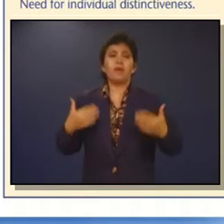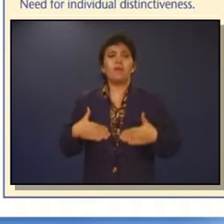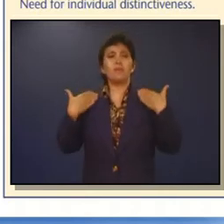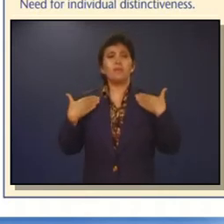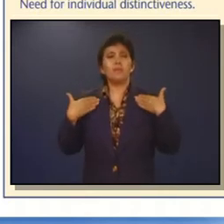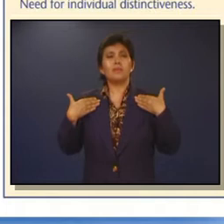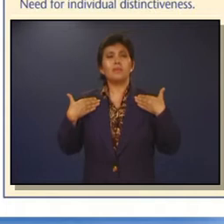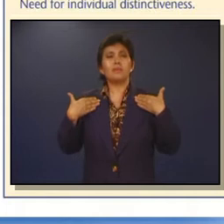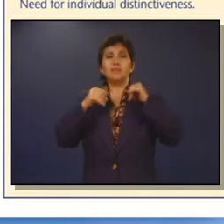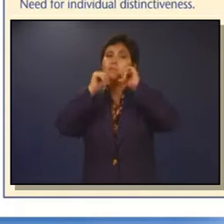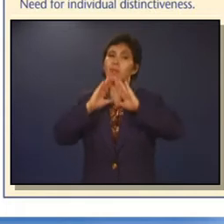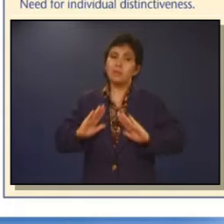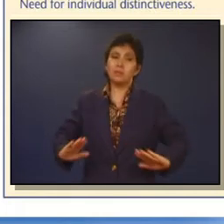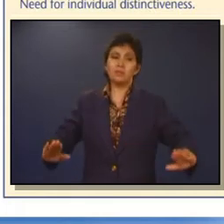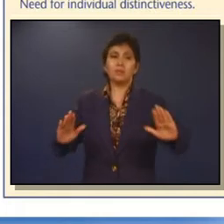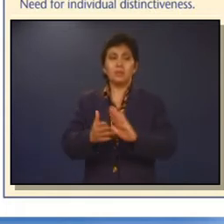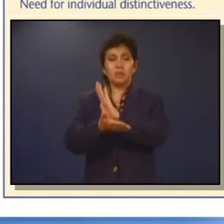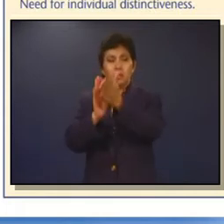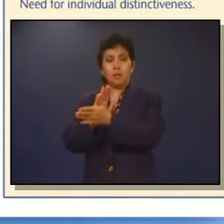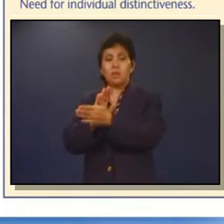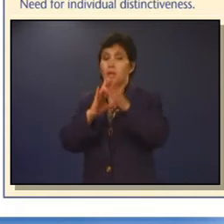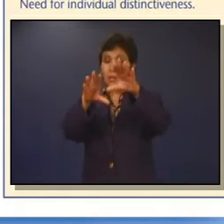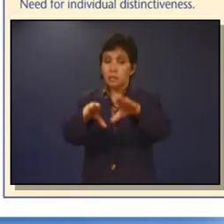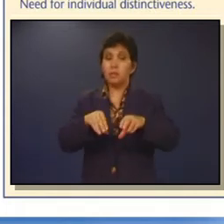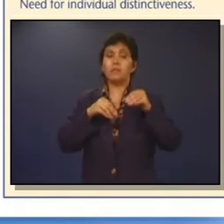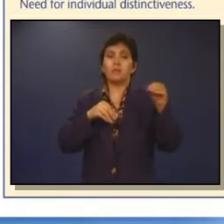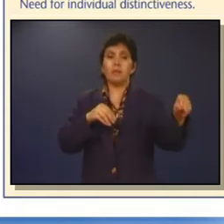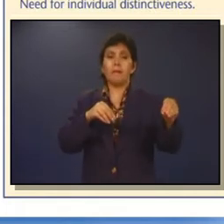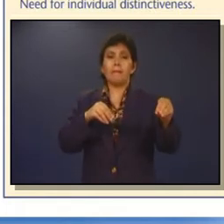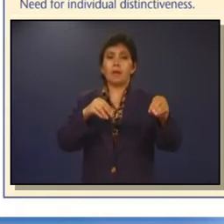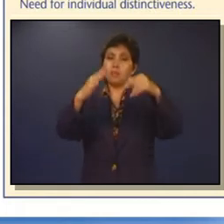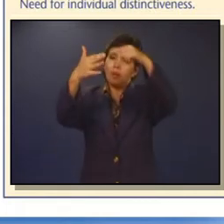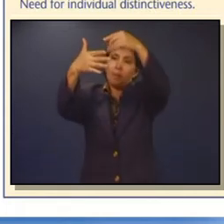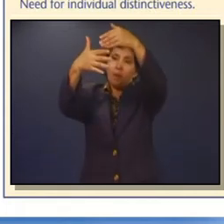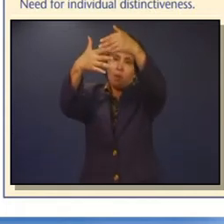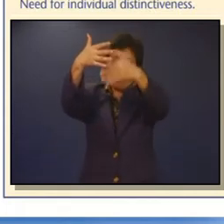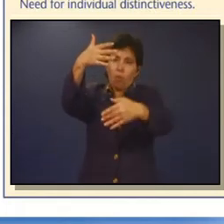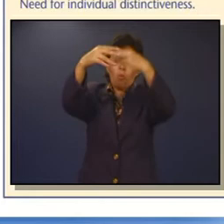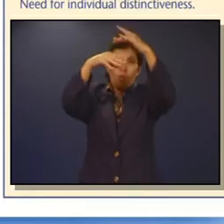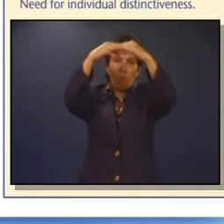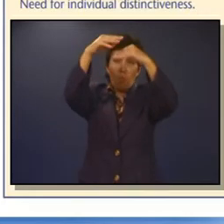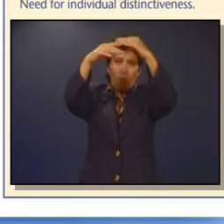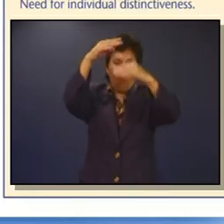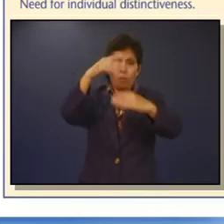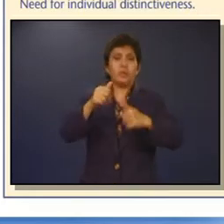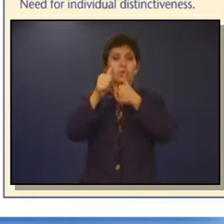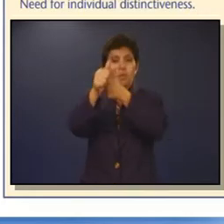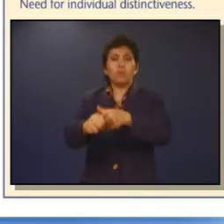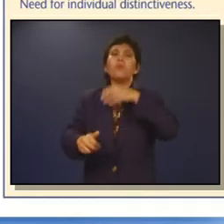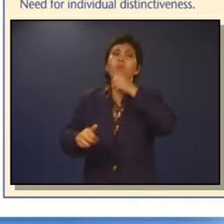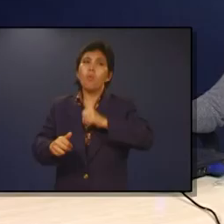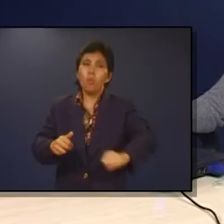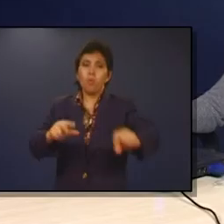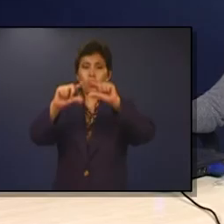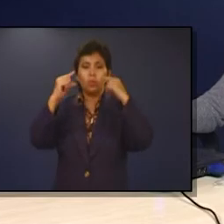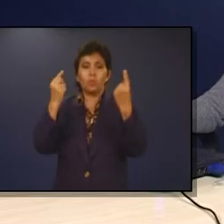happily and harmoniously. Now, the acceptance is usually based on hierarchy and ascribed based on your age, your